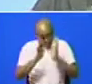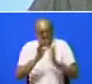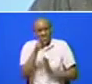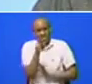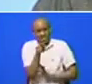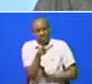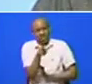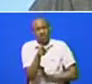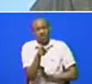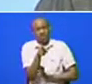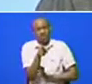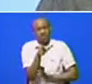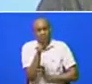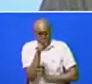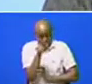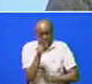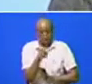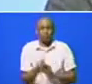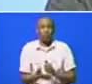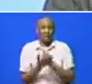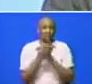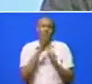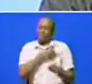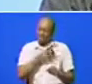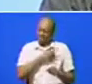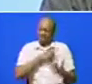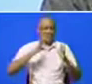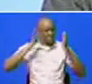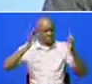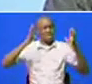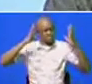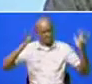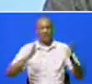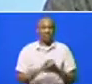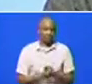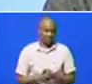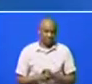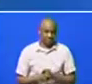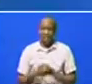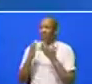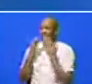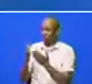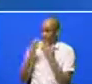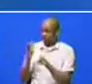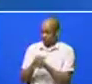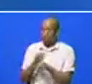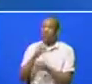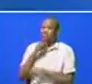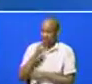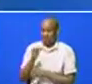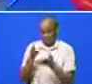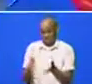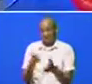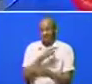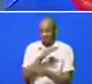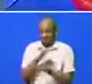has unimaginable, you know, possibilities. Okay. Thank you very much, gentlemen, for joining us this